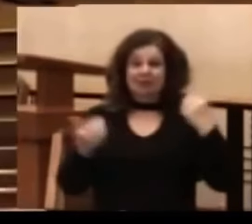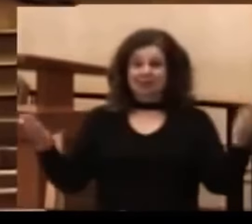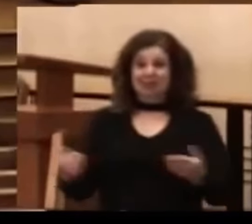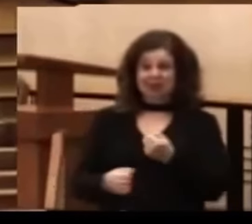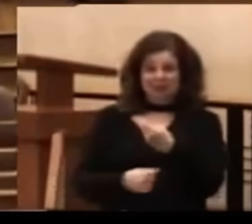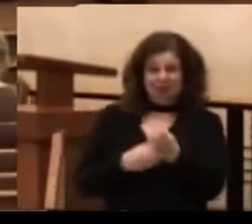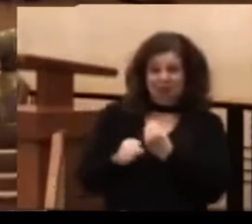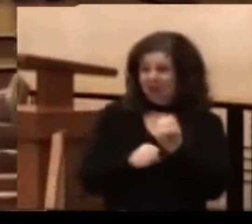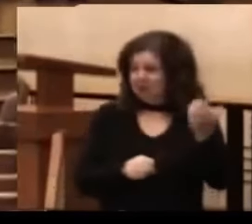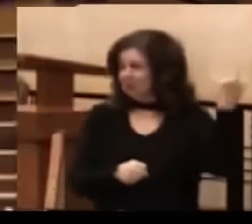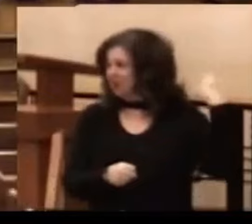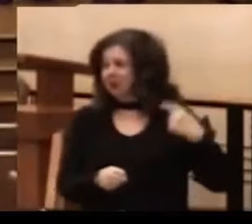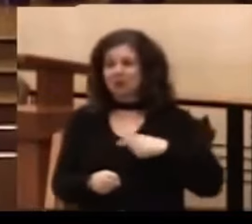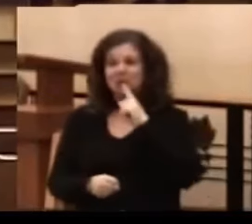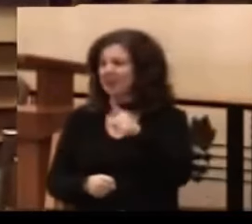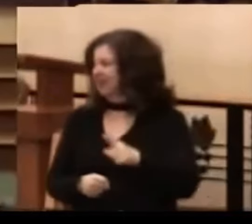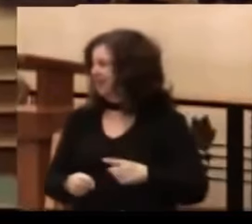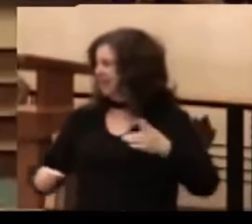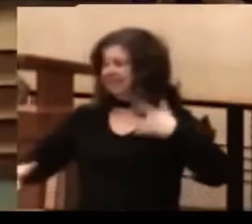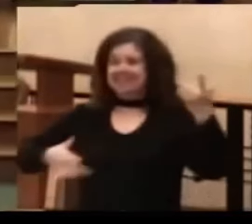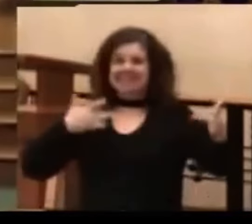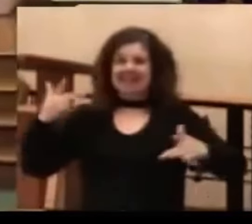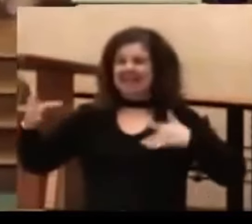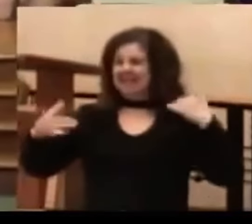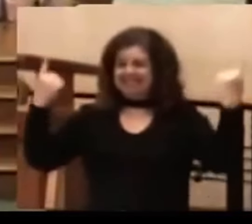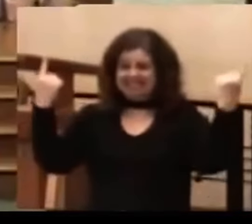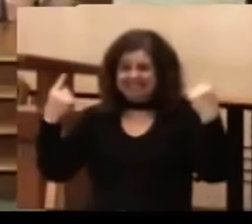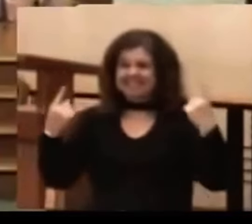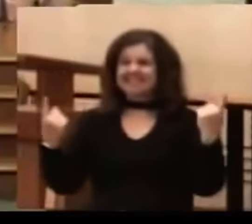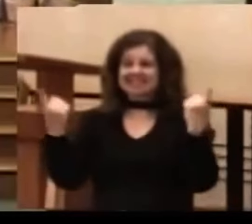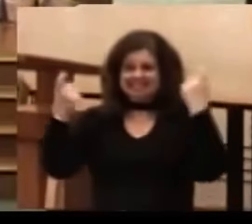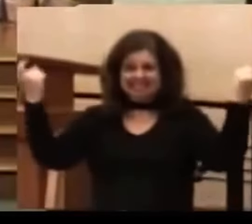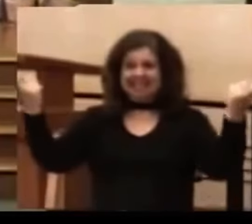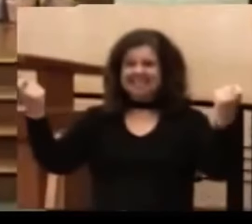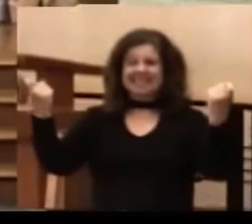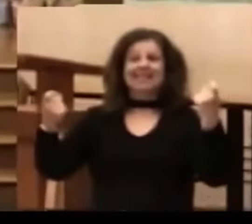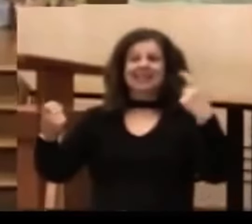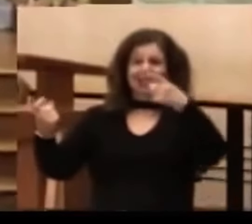ago, and it was such a rousing success, y'all invited me back.